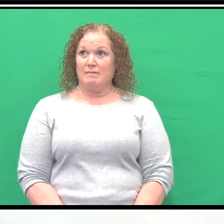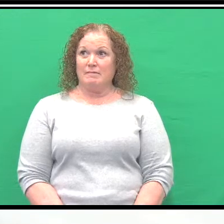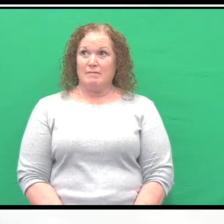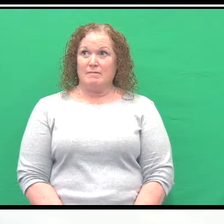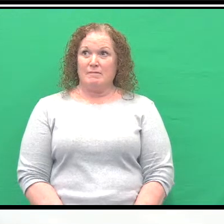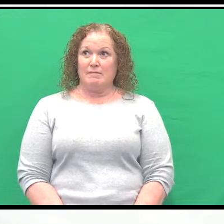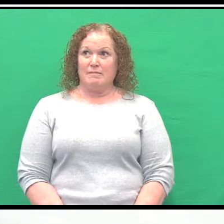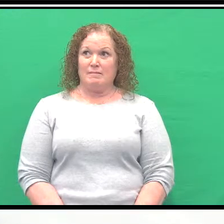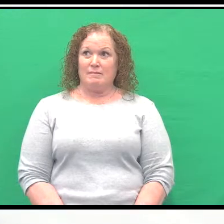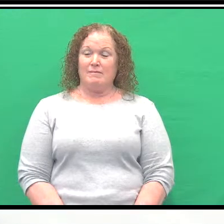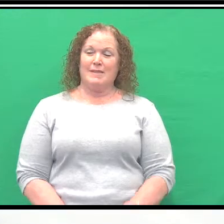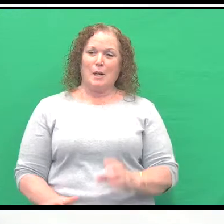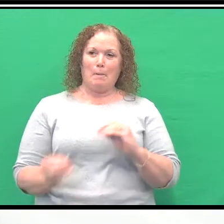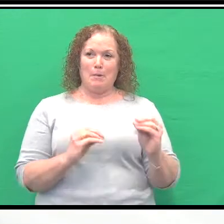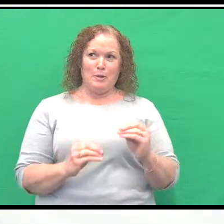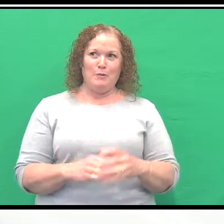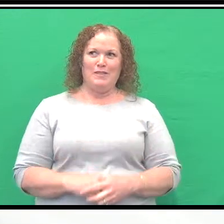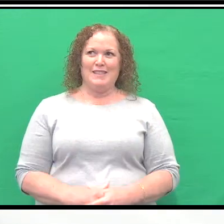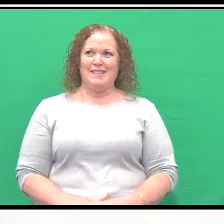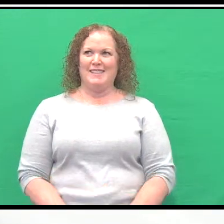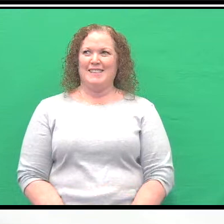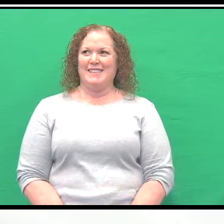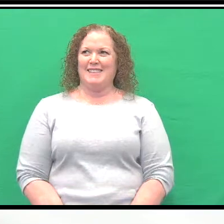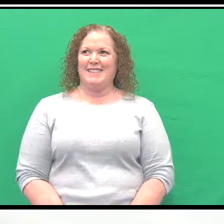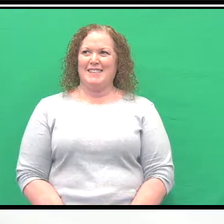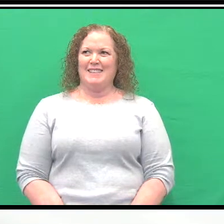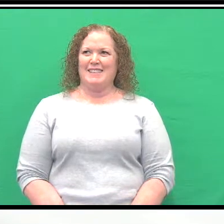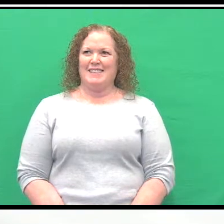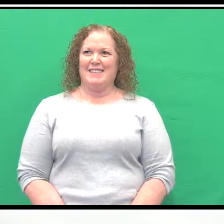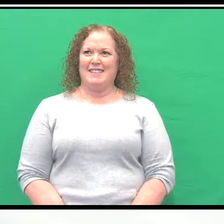So moved. Can we get a second?